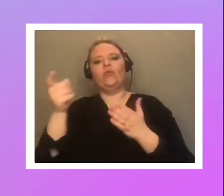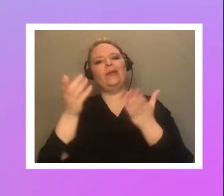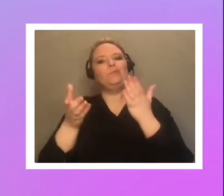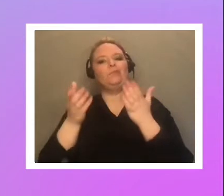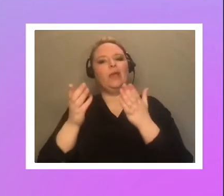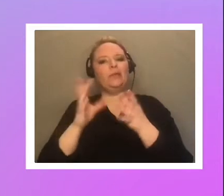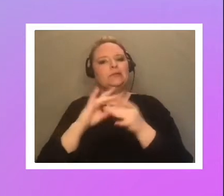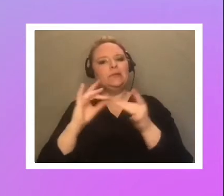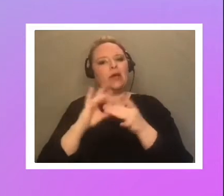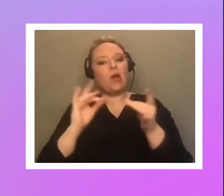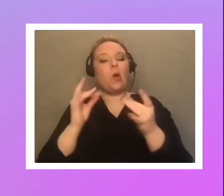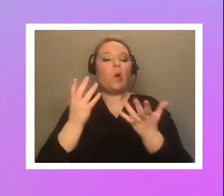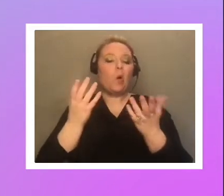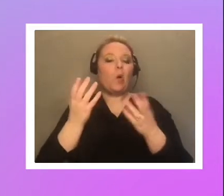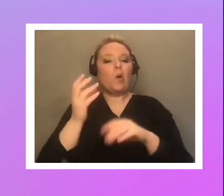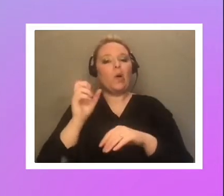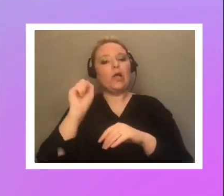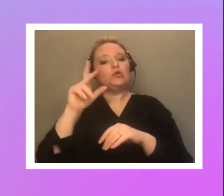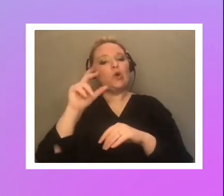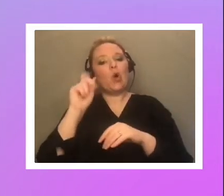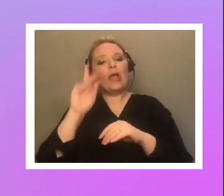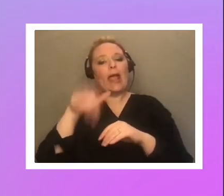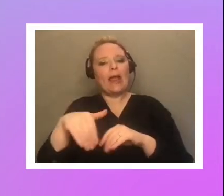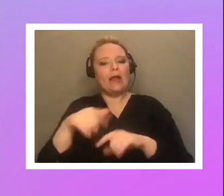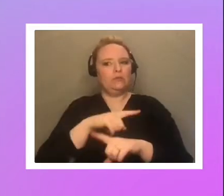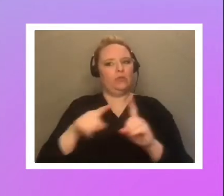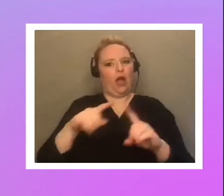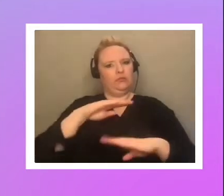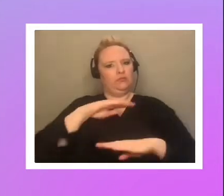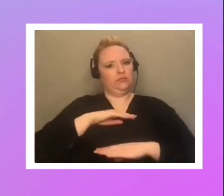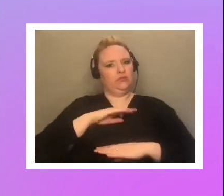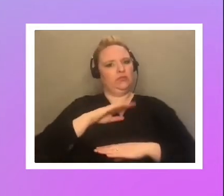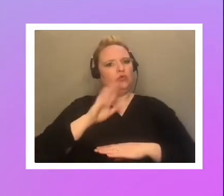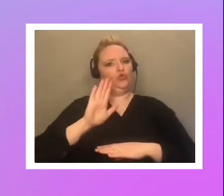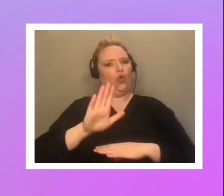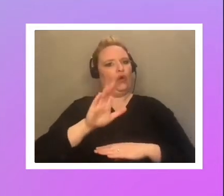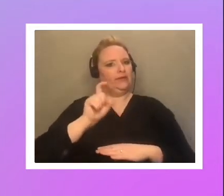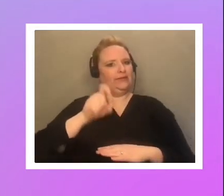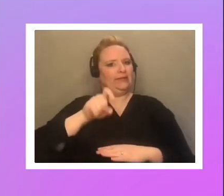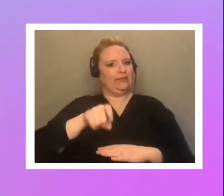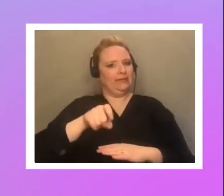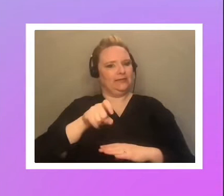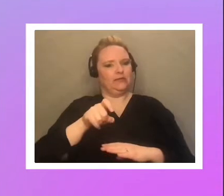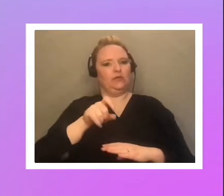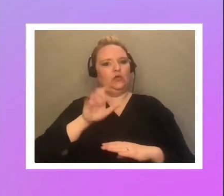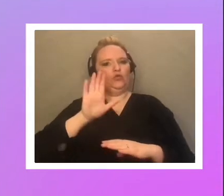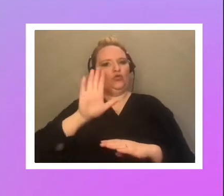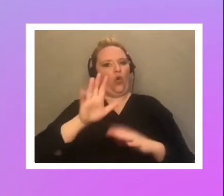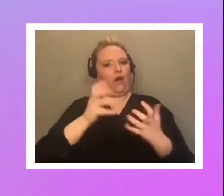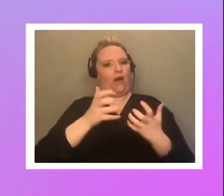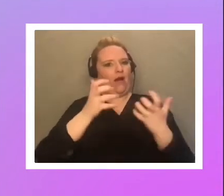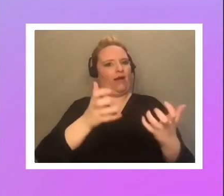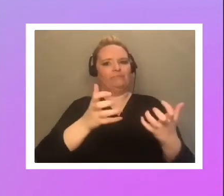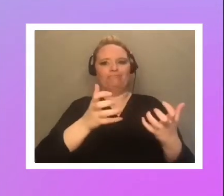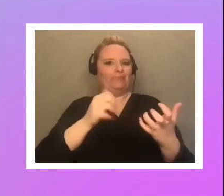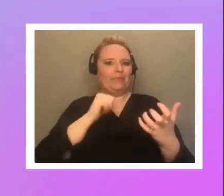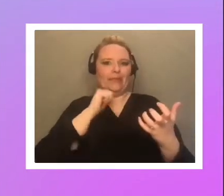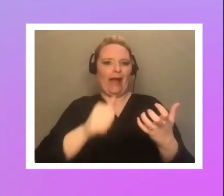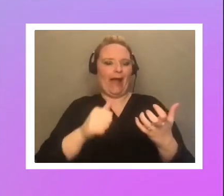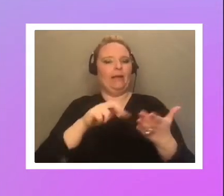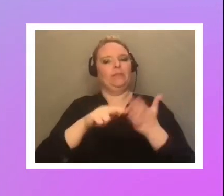is okay, but it may not meet the needs of your audience. So you